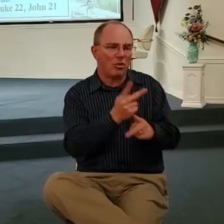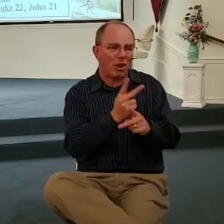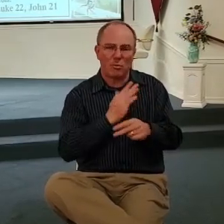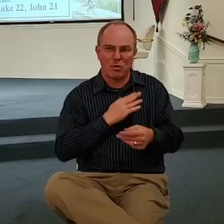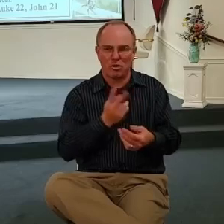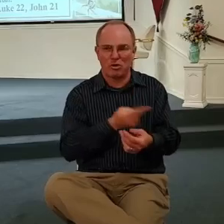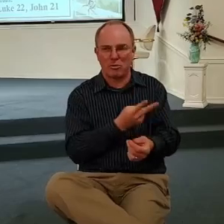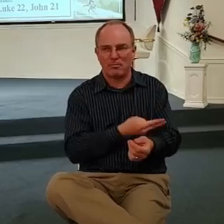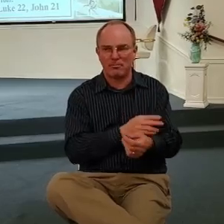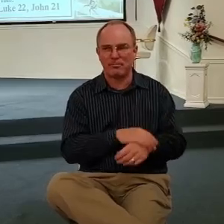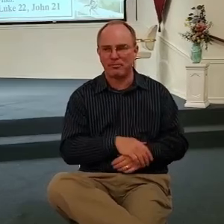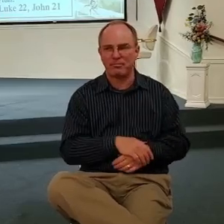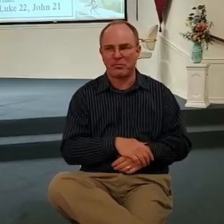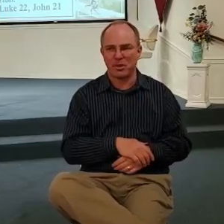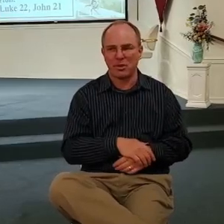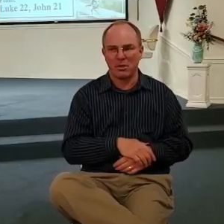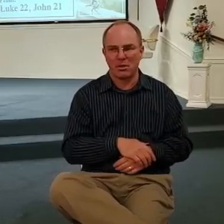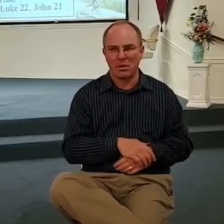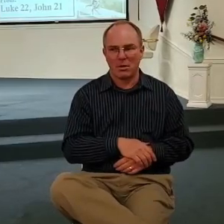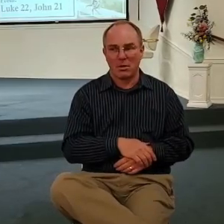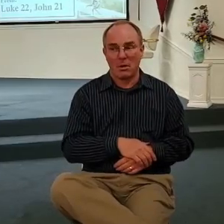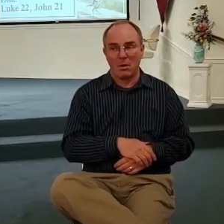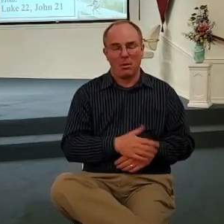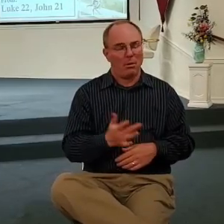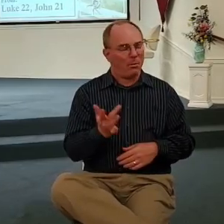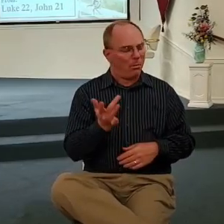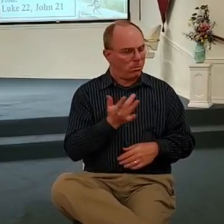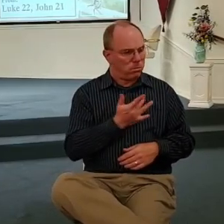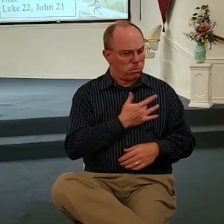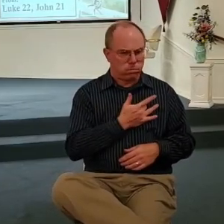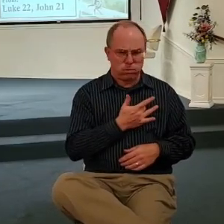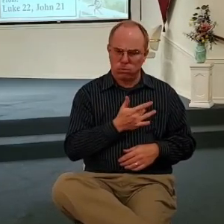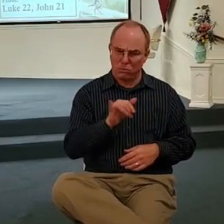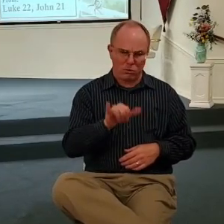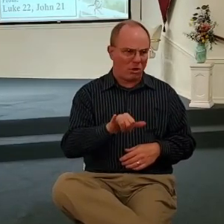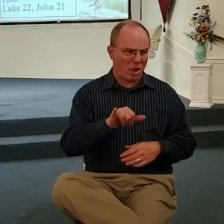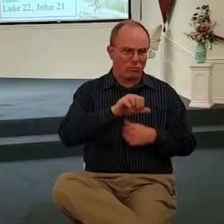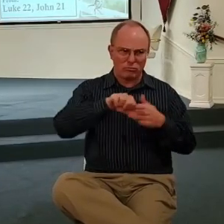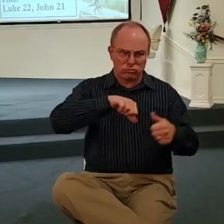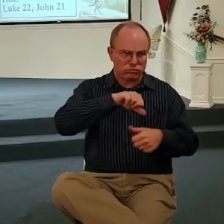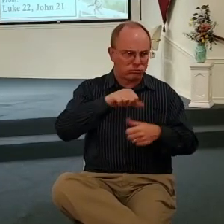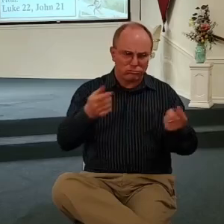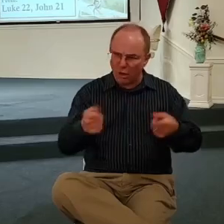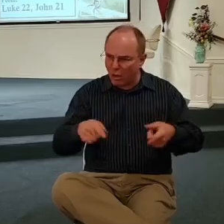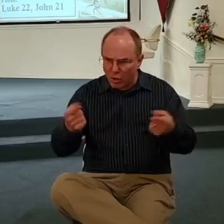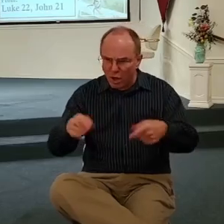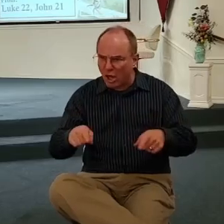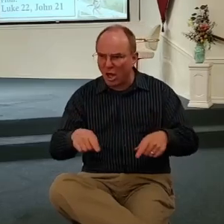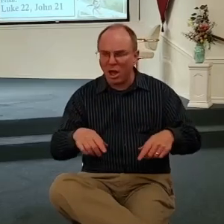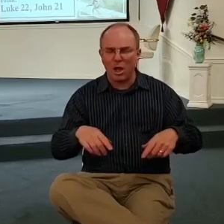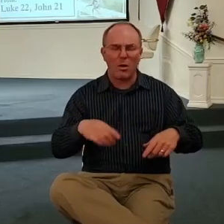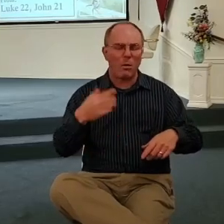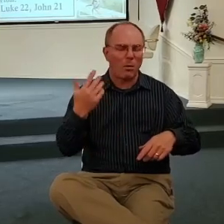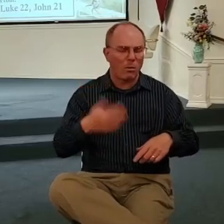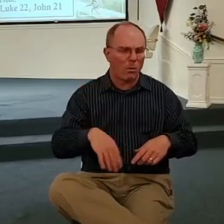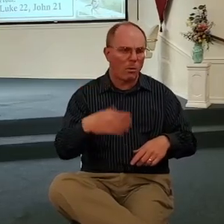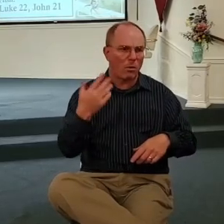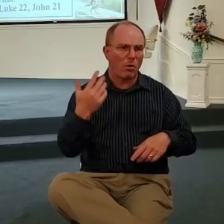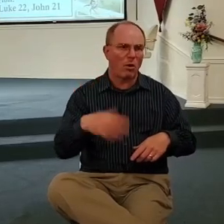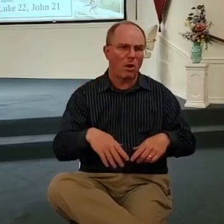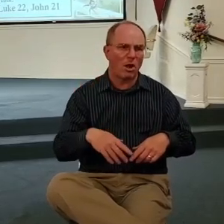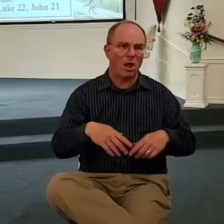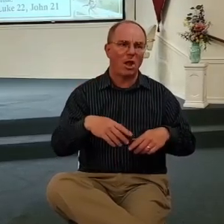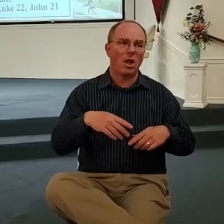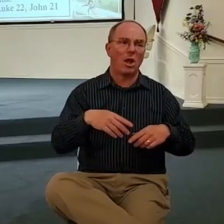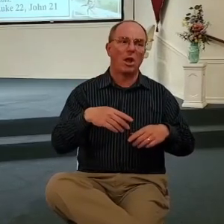The weight of this interaction doesn't come in the question. Rather, the response, it is begging Peter